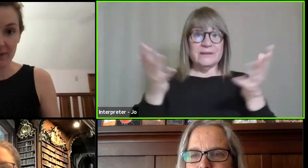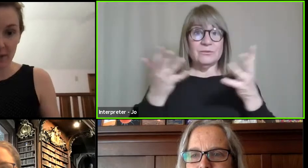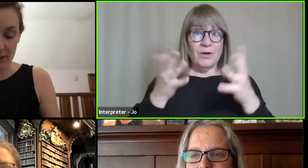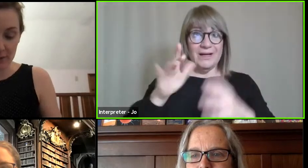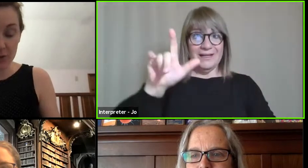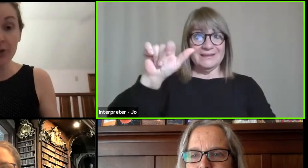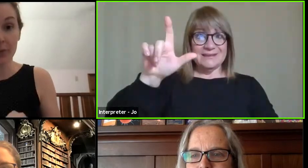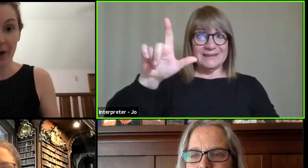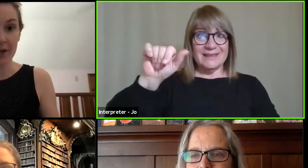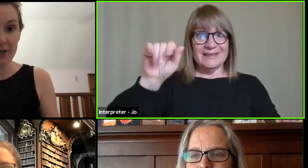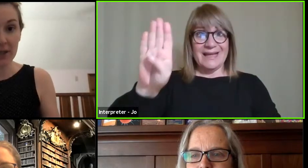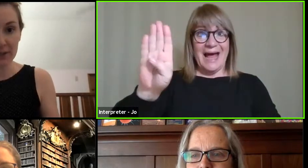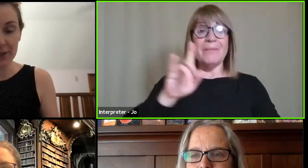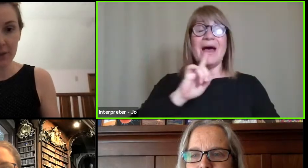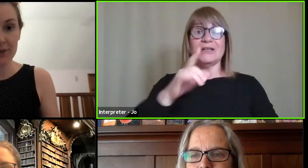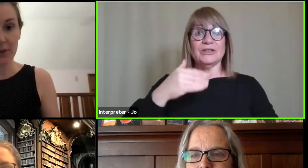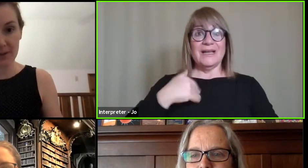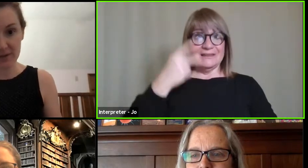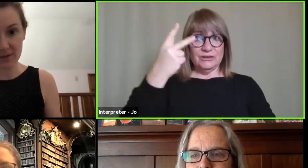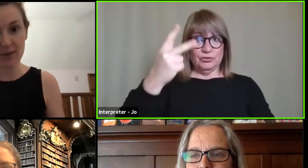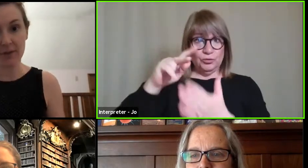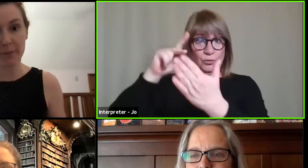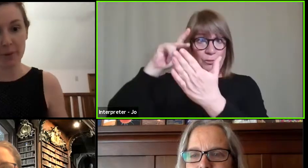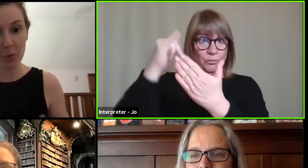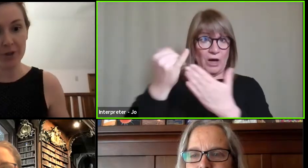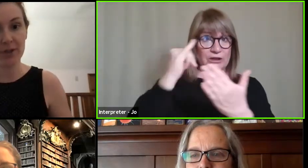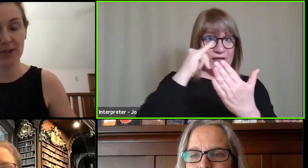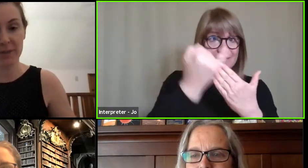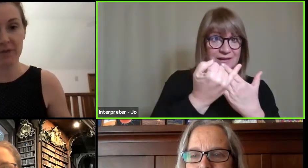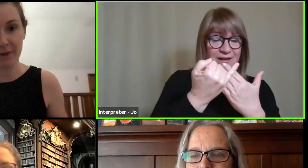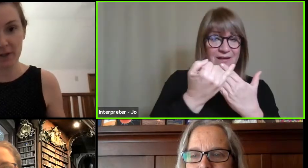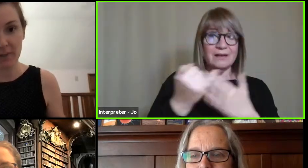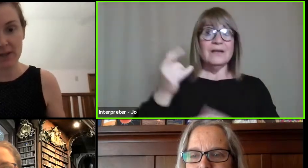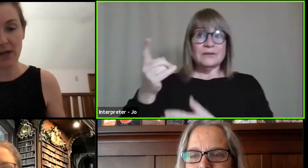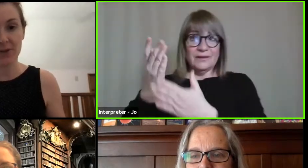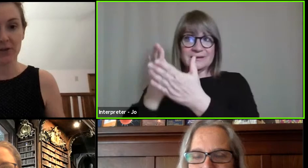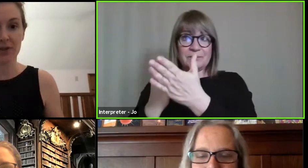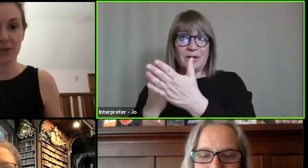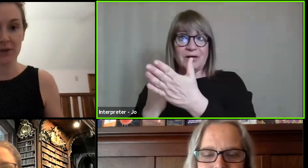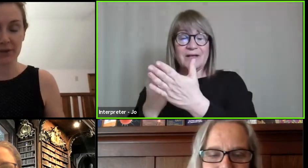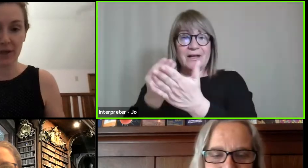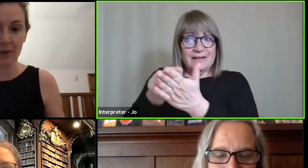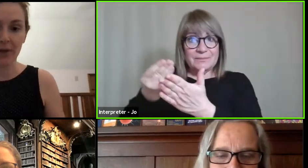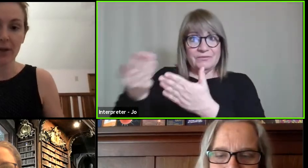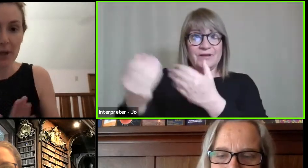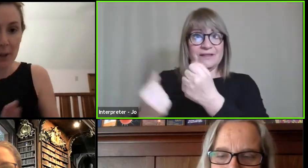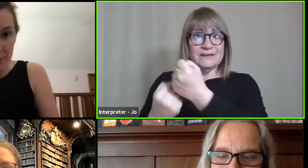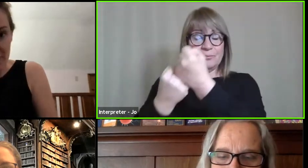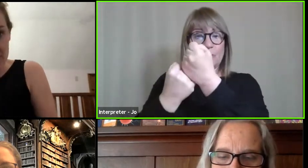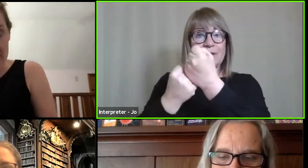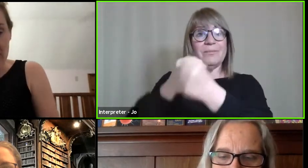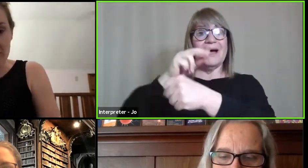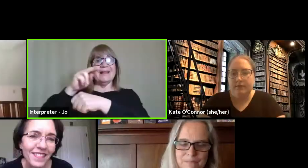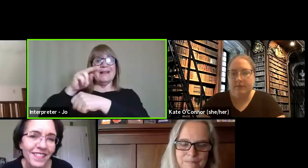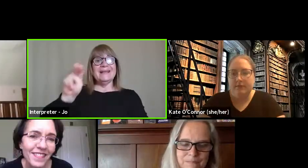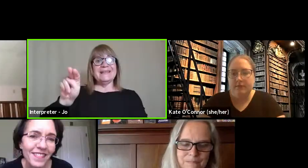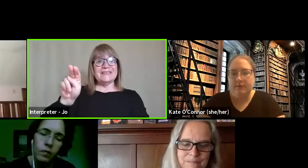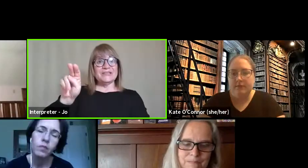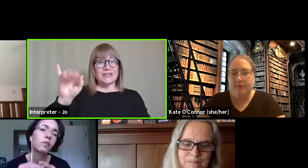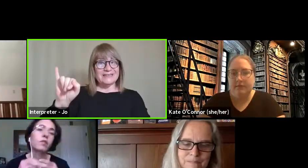actually has a two projects under it so this is the the portion that's been funded by the national institutes of health but there's a